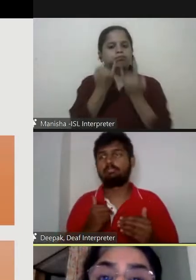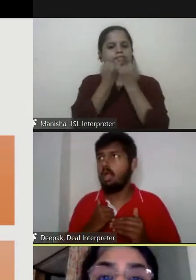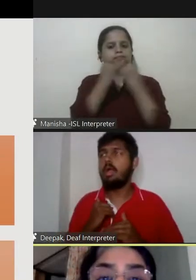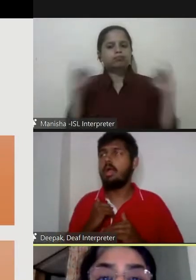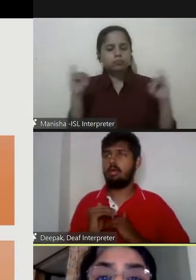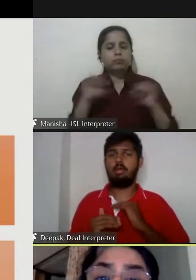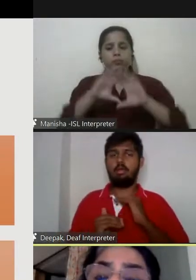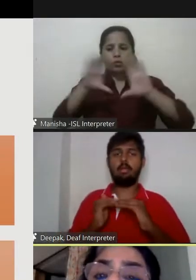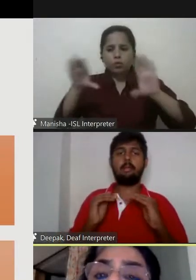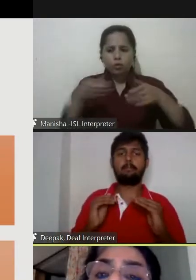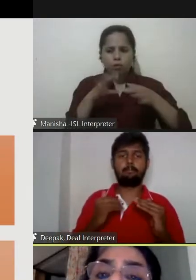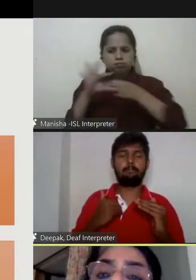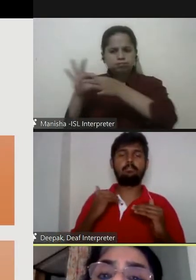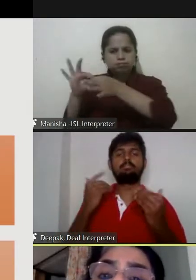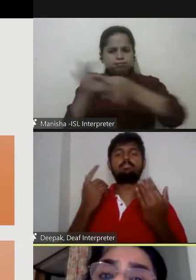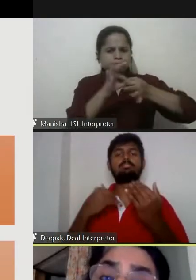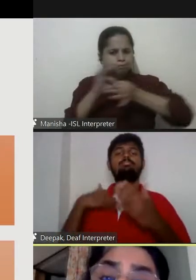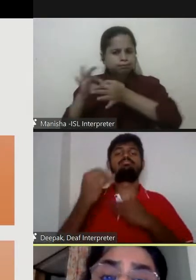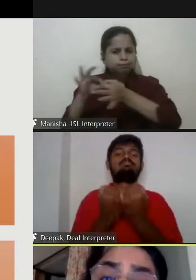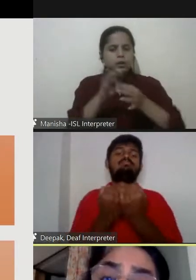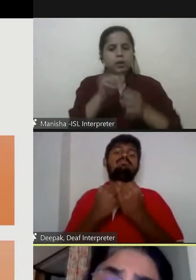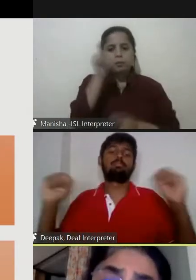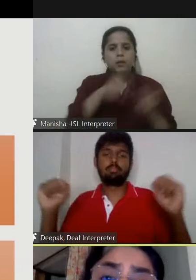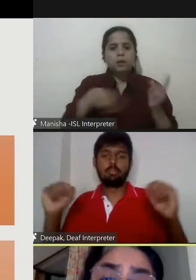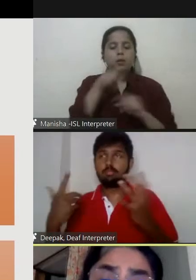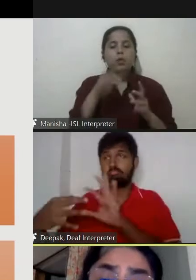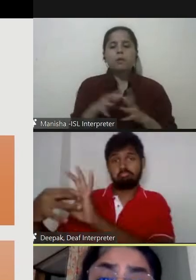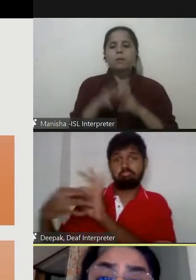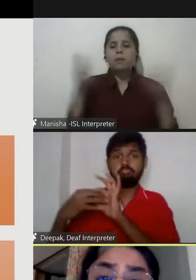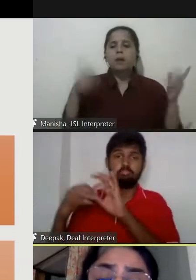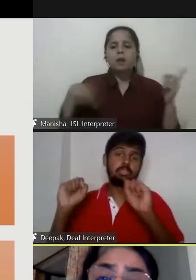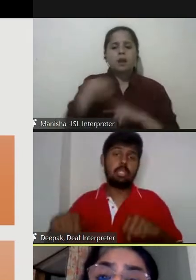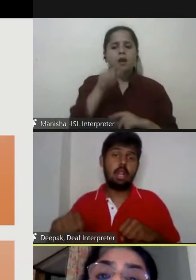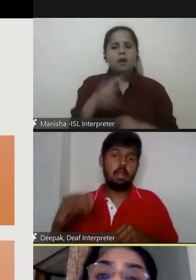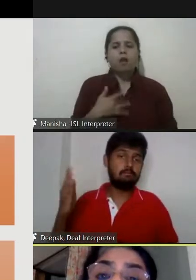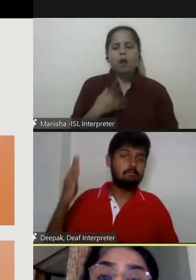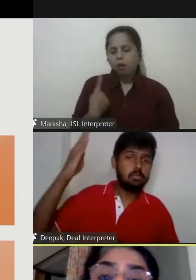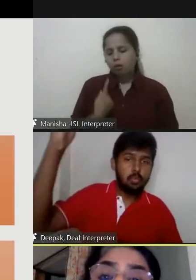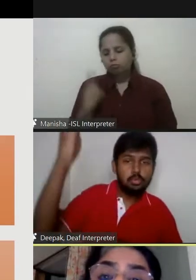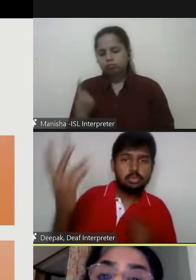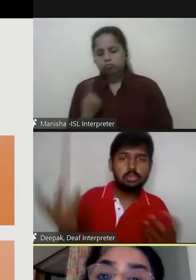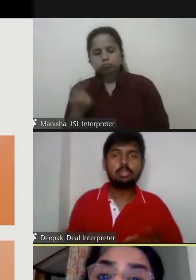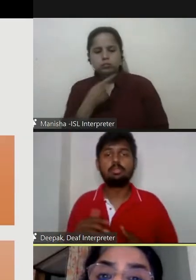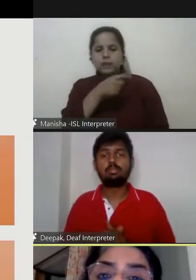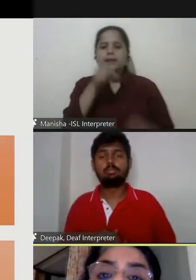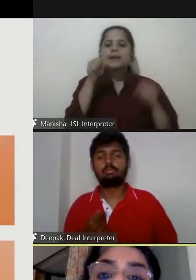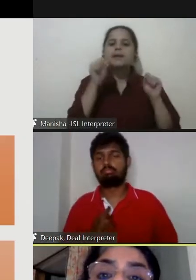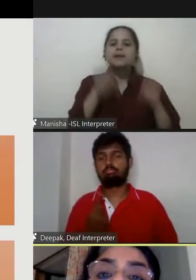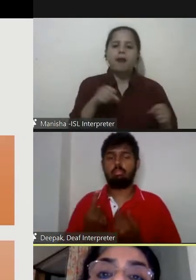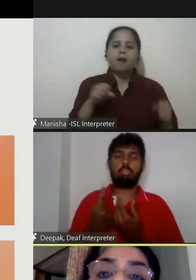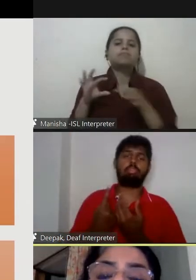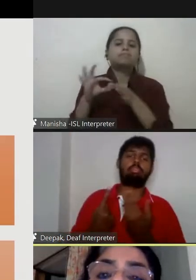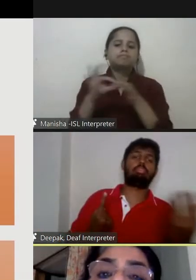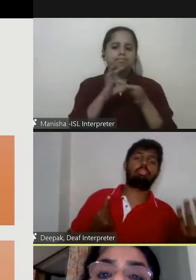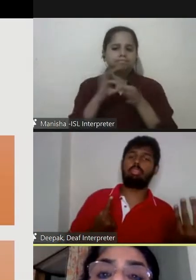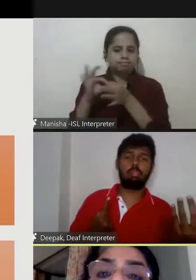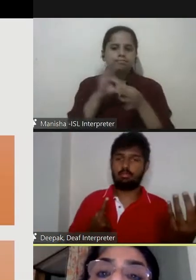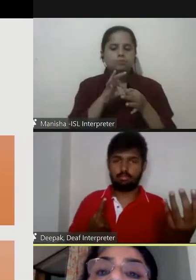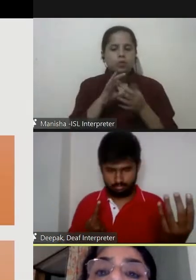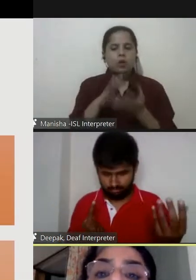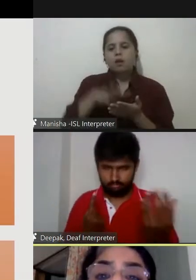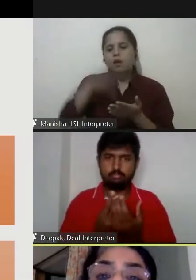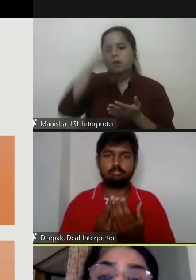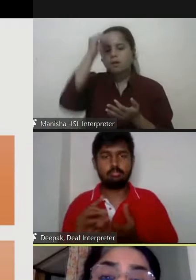and networks so that people who are largely often isolated can become connected and learn to